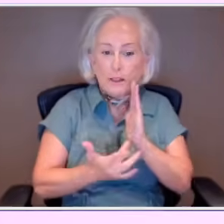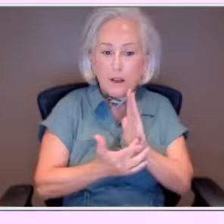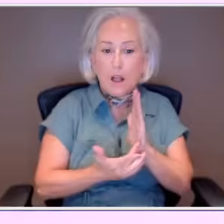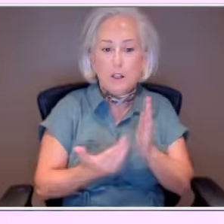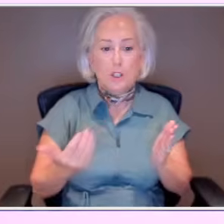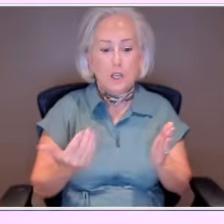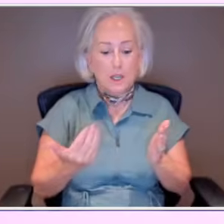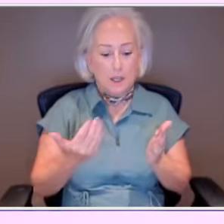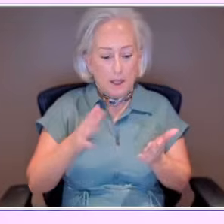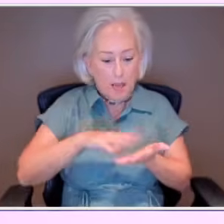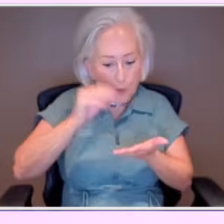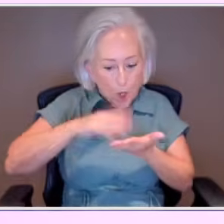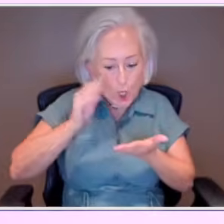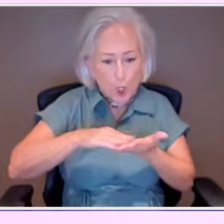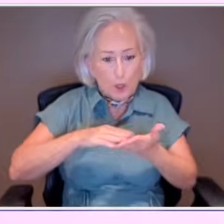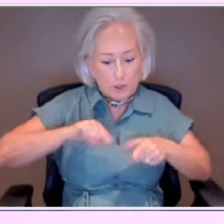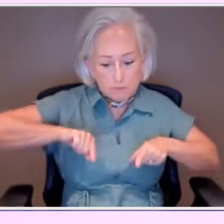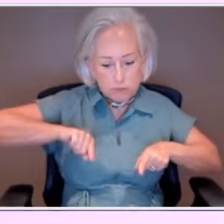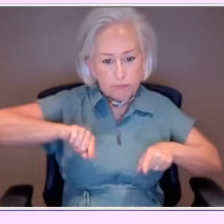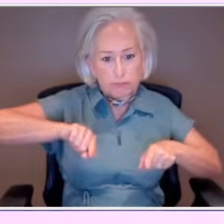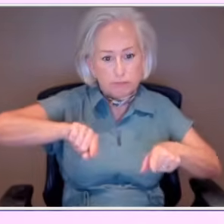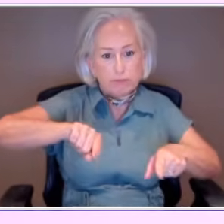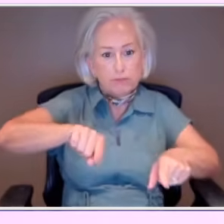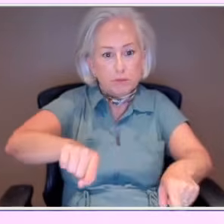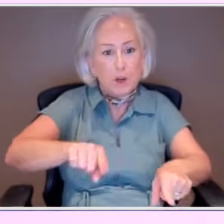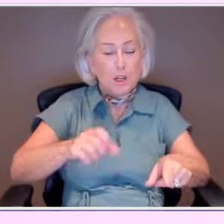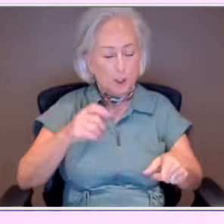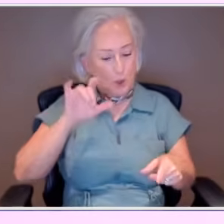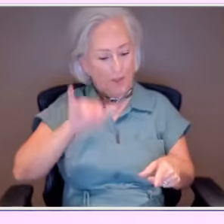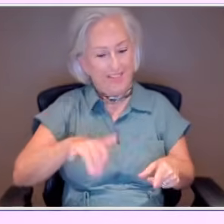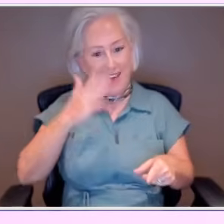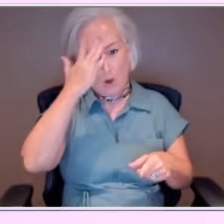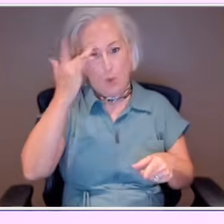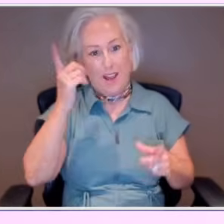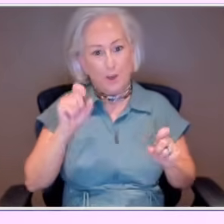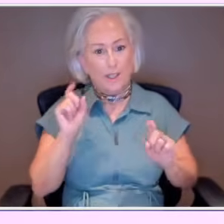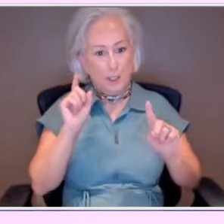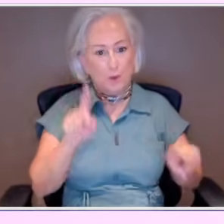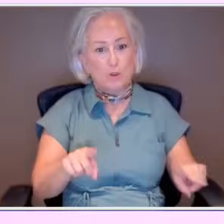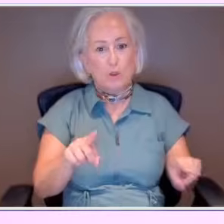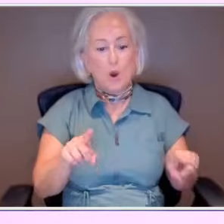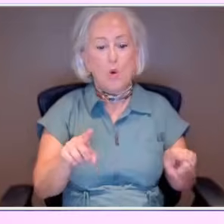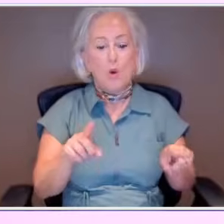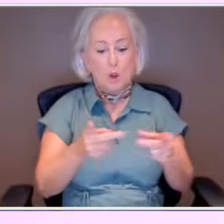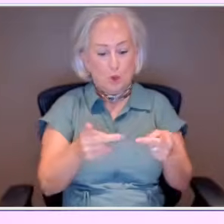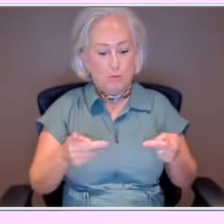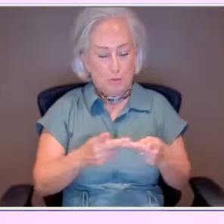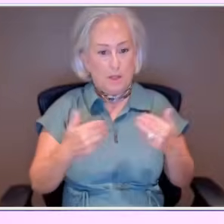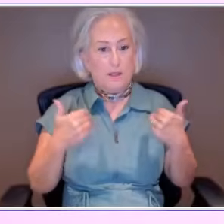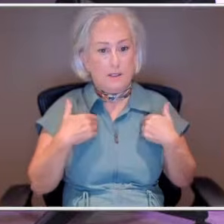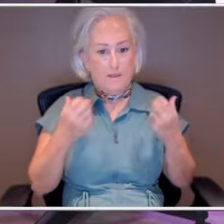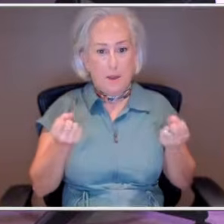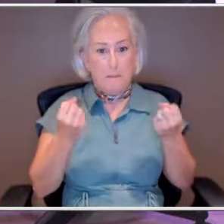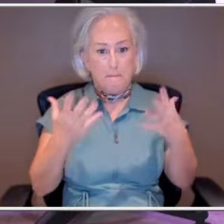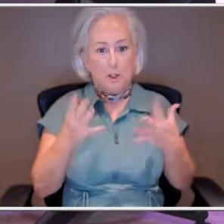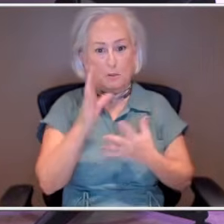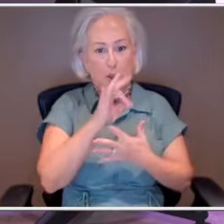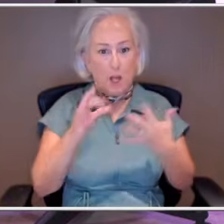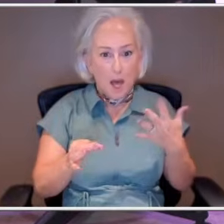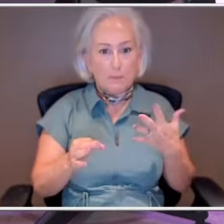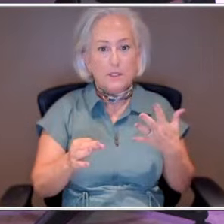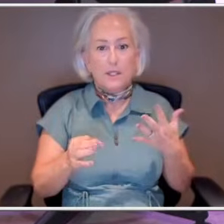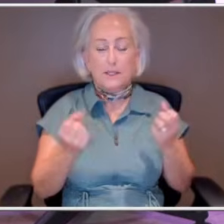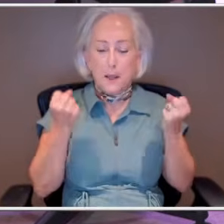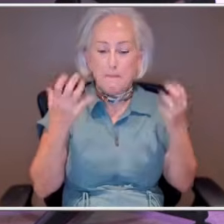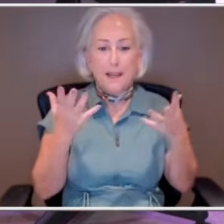to a place that has multiple options and multiple caregivers to be able to collaborate on it. What a great team. Yeah.